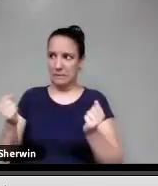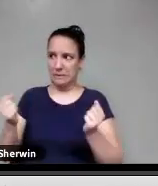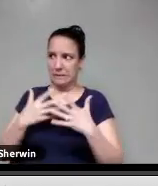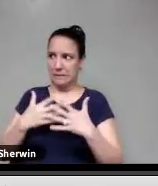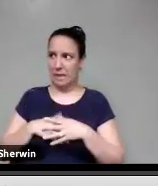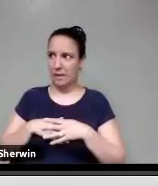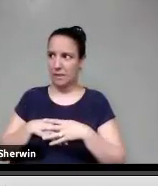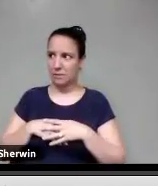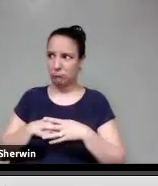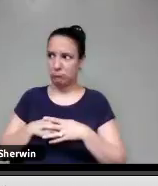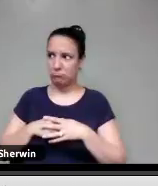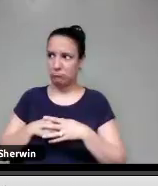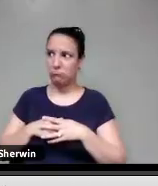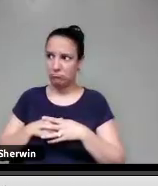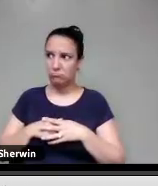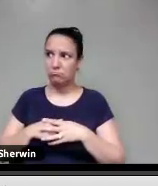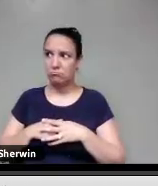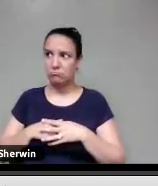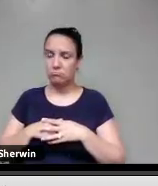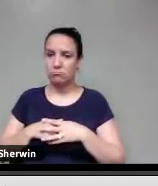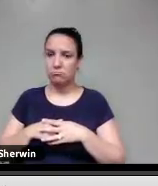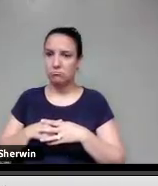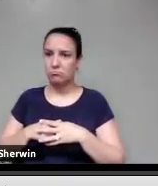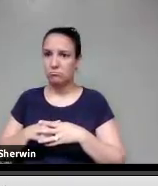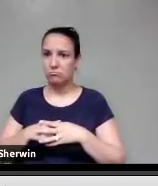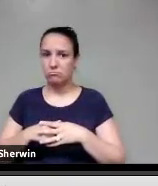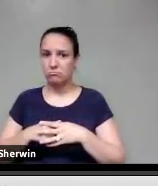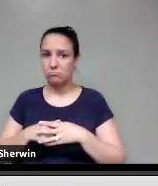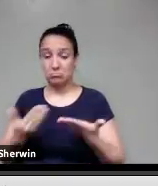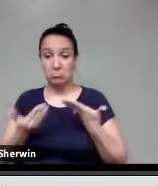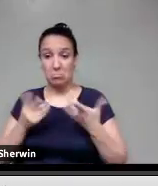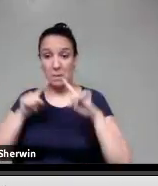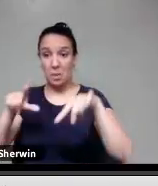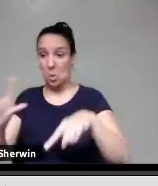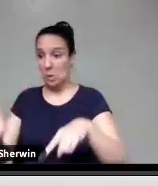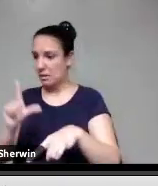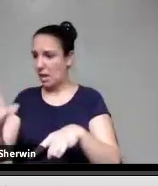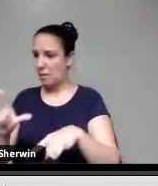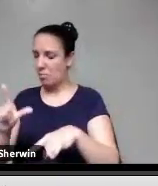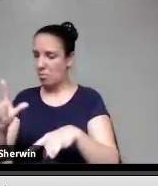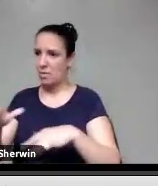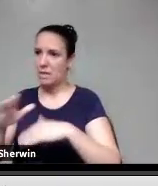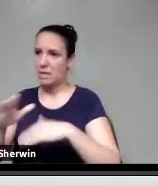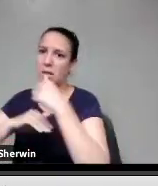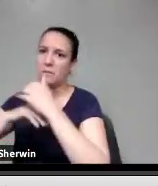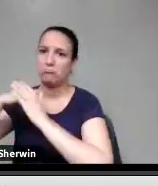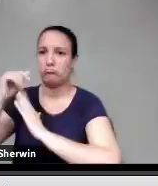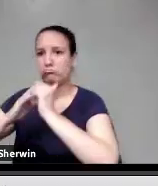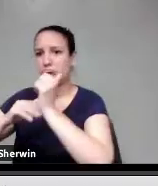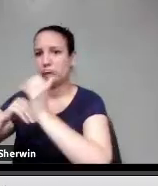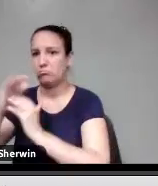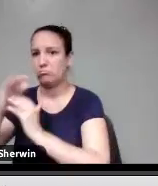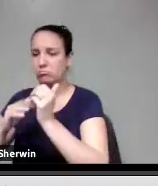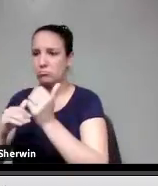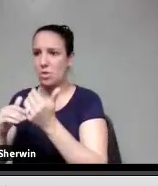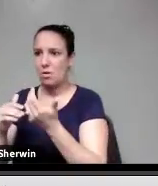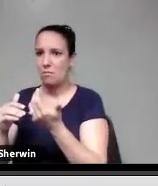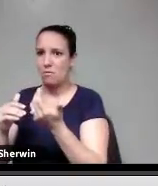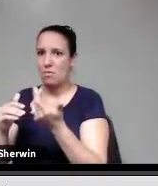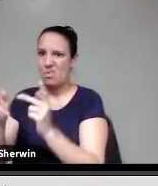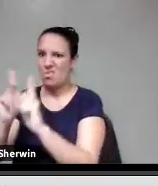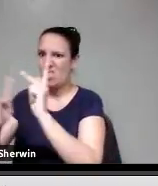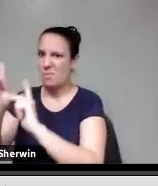scary place, but that's their comfort zone. And going to a library where there's this wealth of knowledge and everybody that works there knows everything